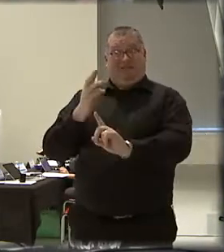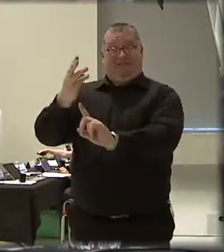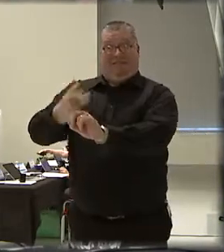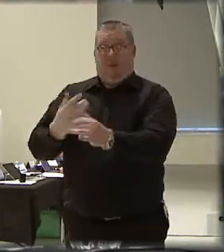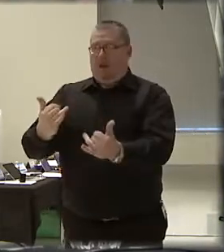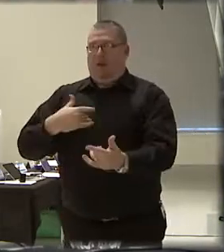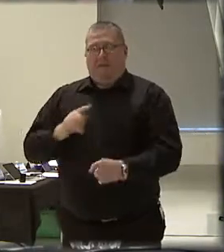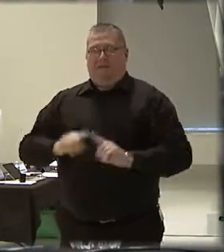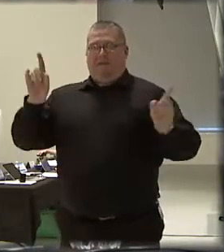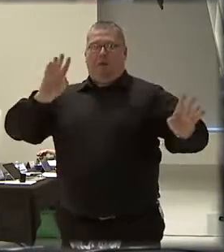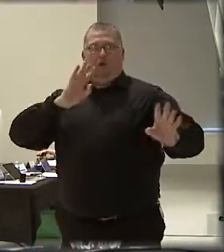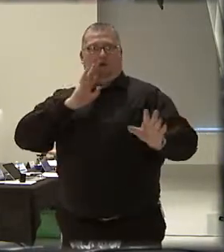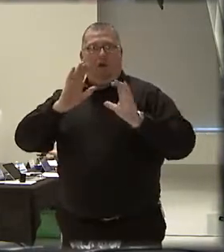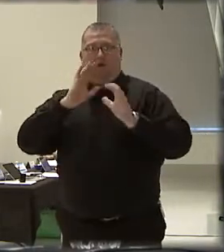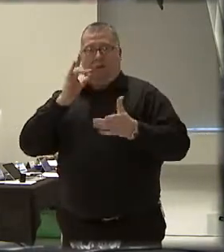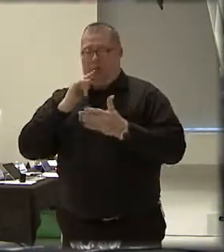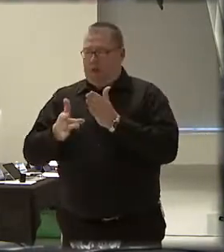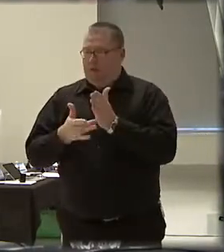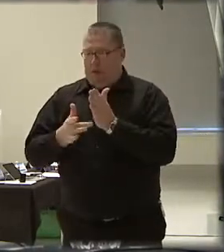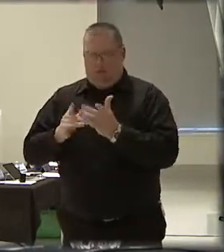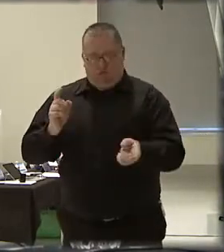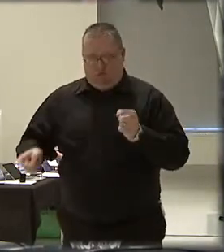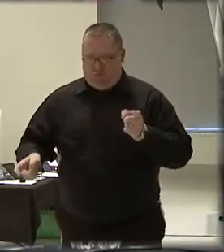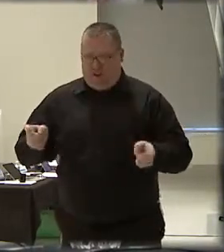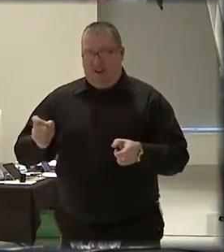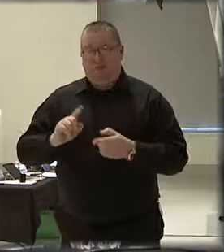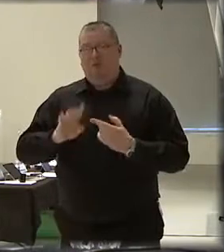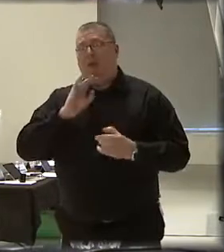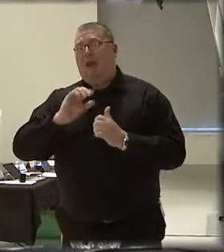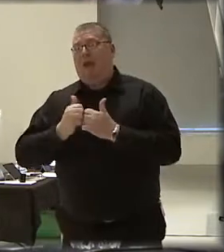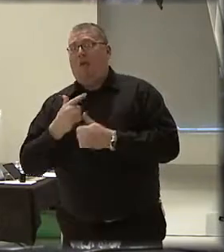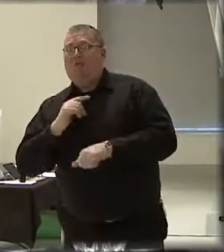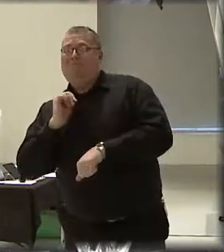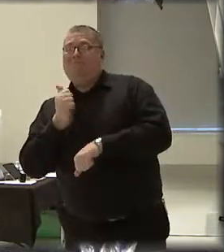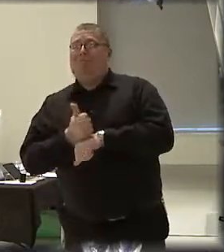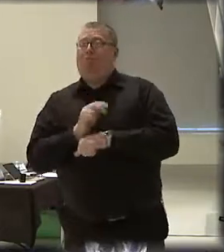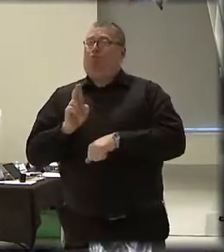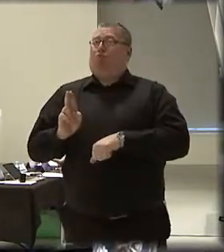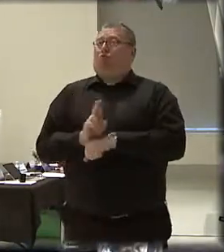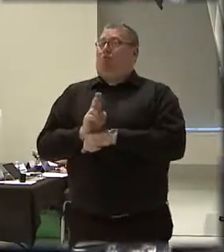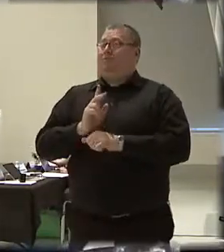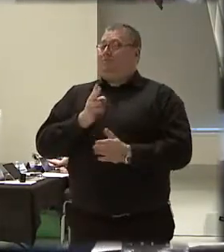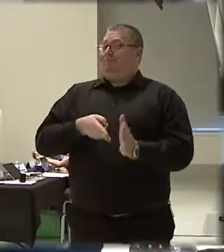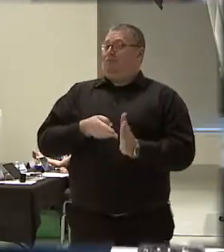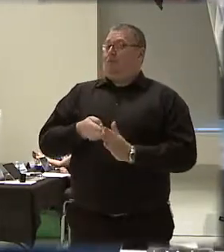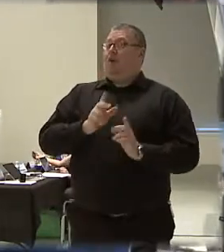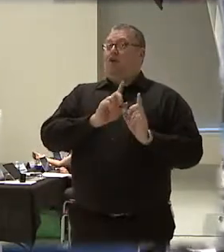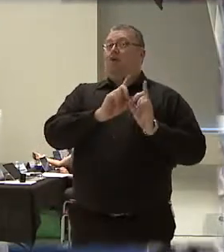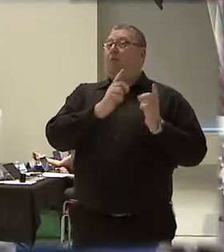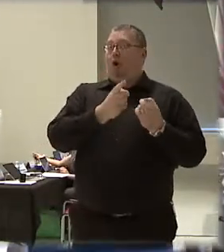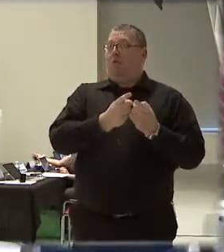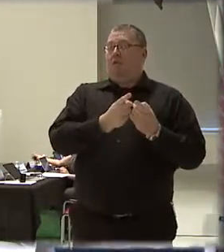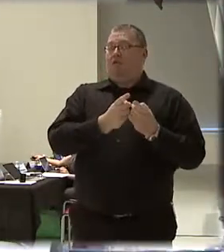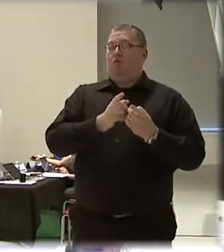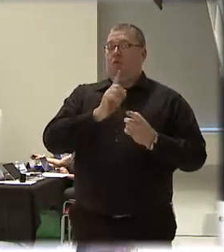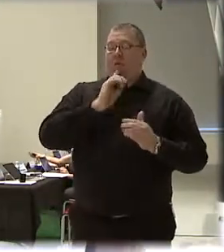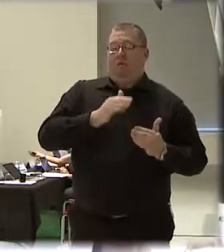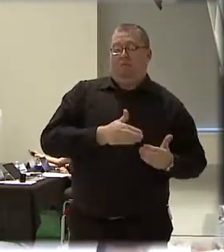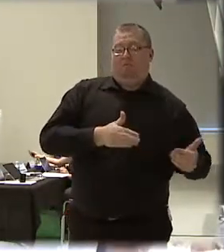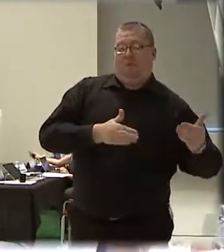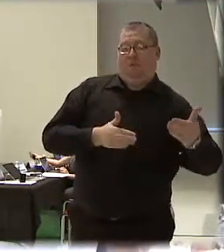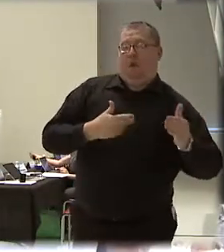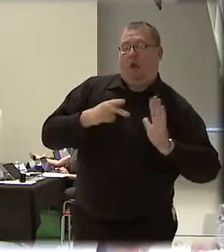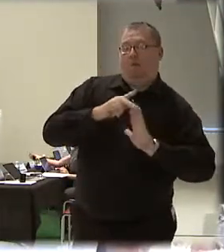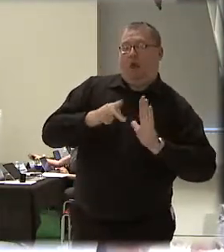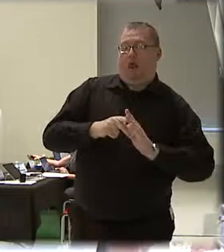slightly different conversation. But when it comes to implementation, the truth is the departments are ahead of the policy right now. The departments that are